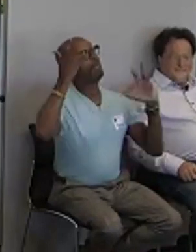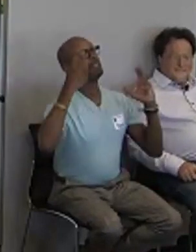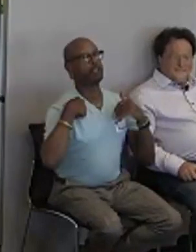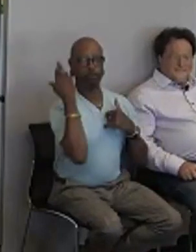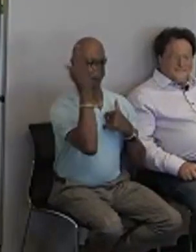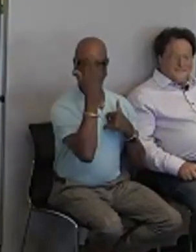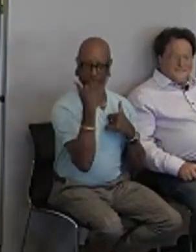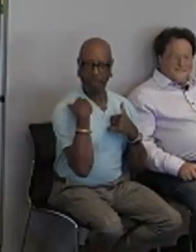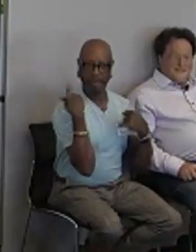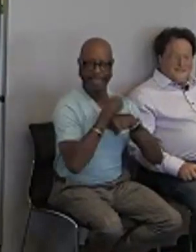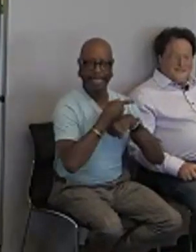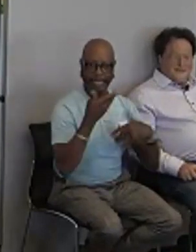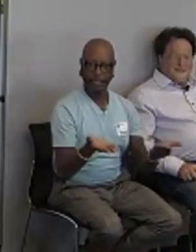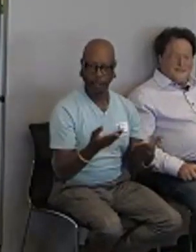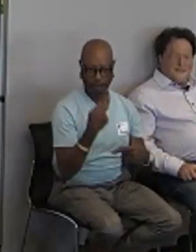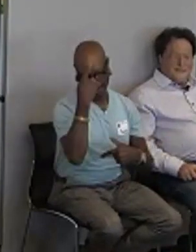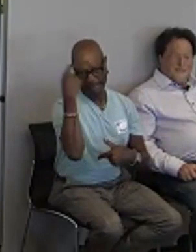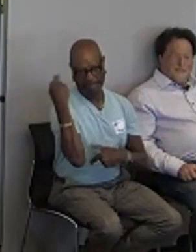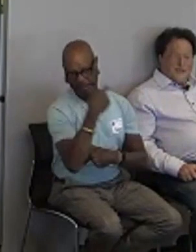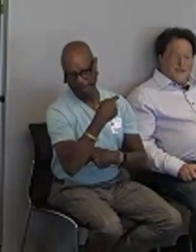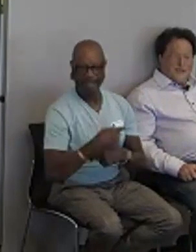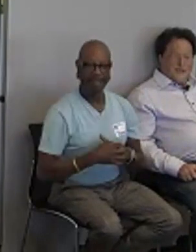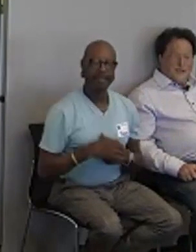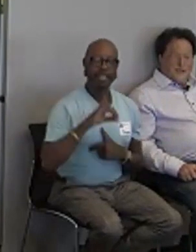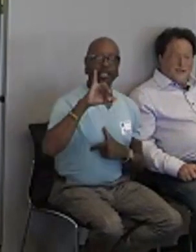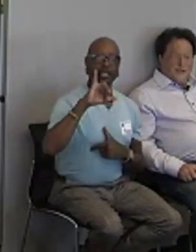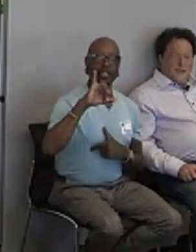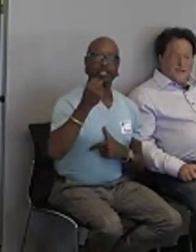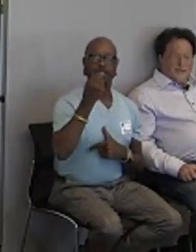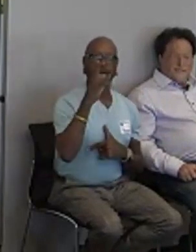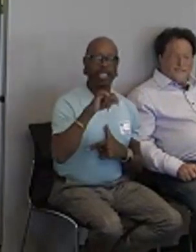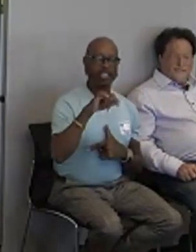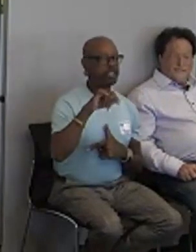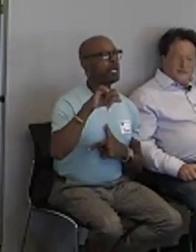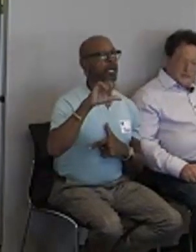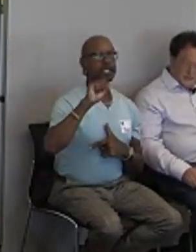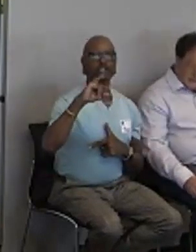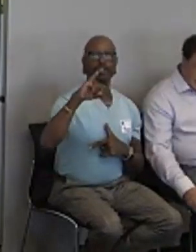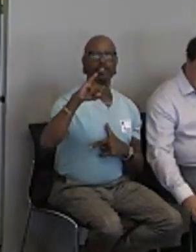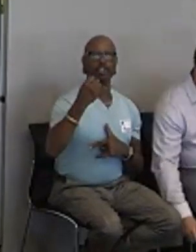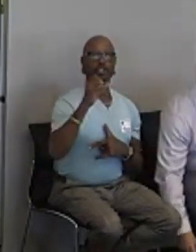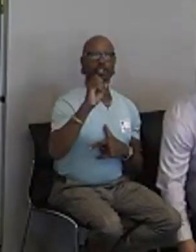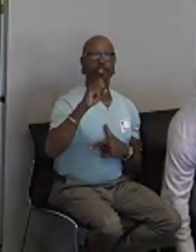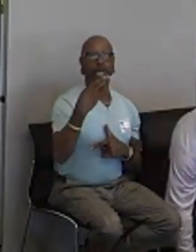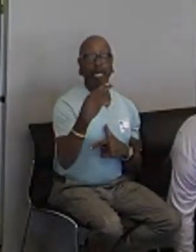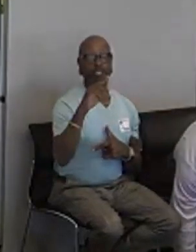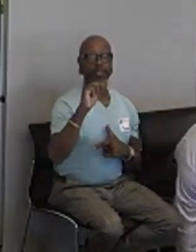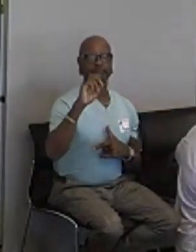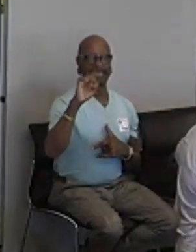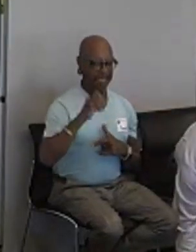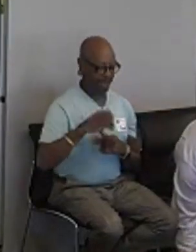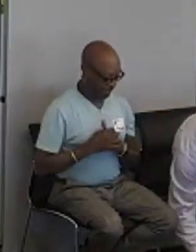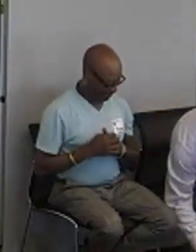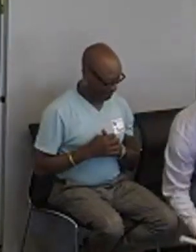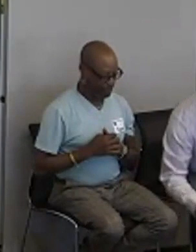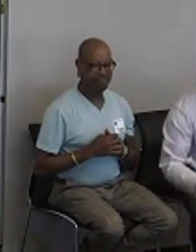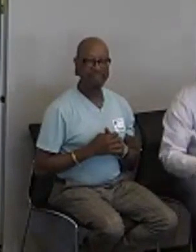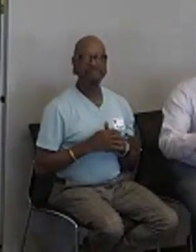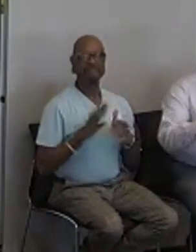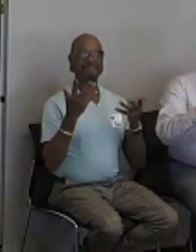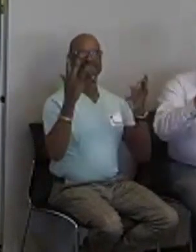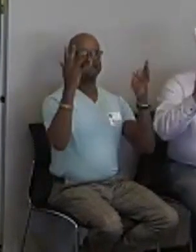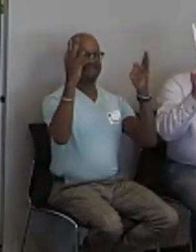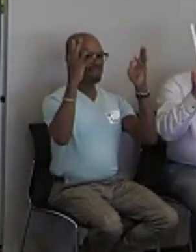today. The instigator, Josh Miele. I guess Professor Dr. Joshua Miele, Amazon